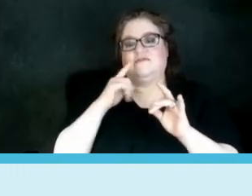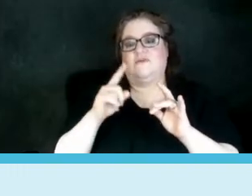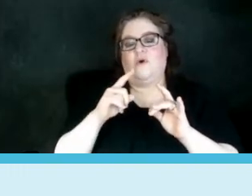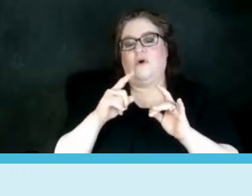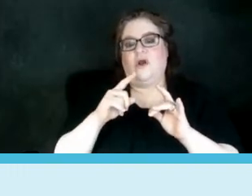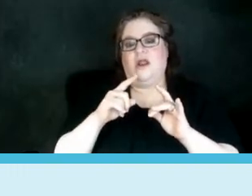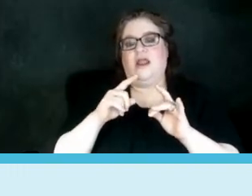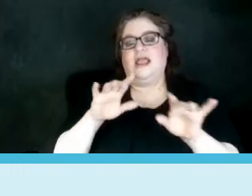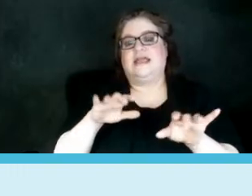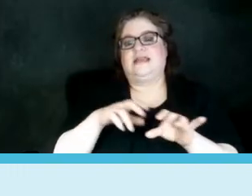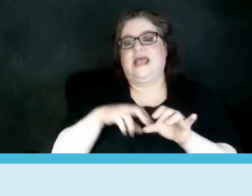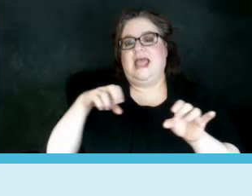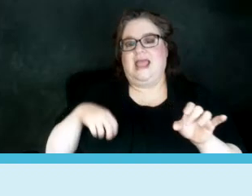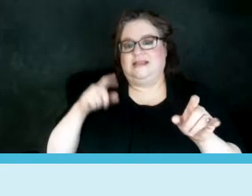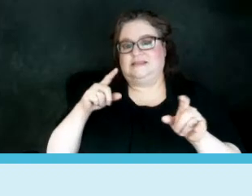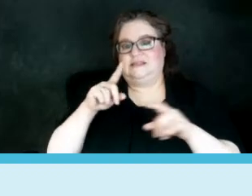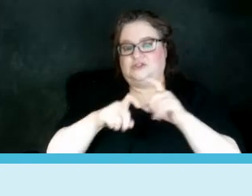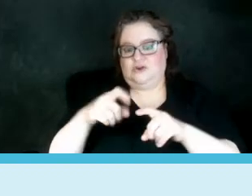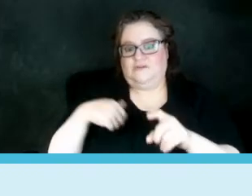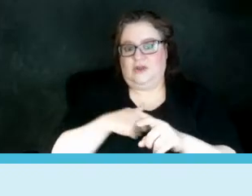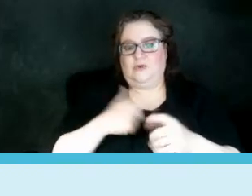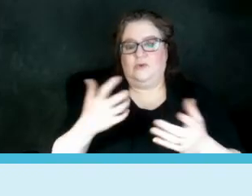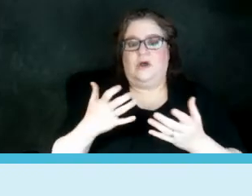exit survey that we would like